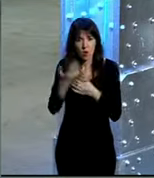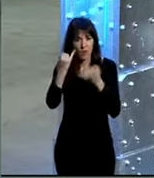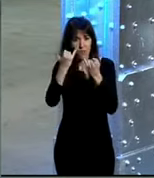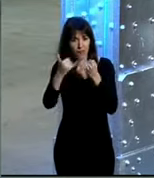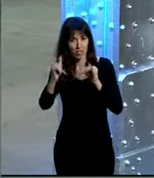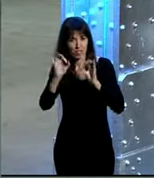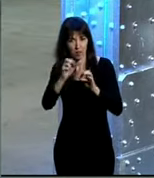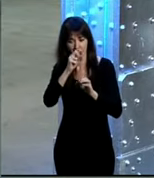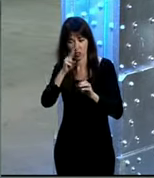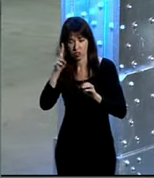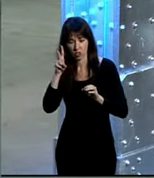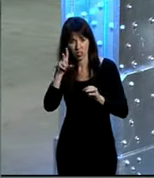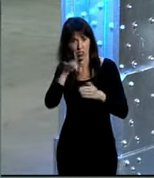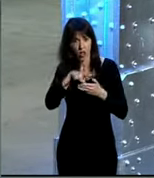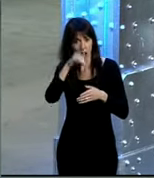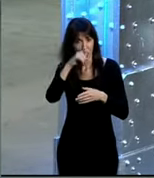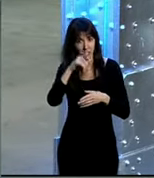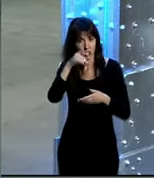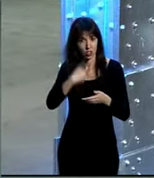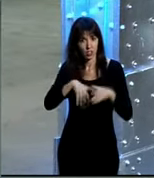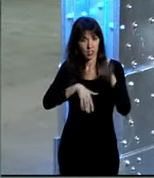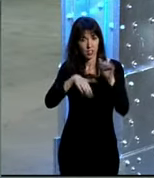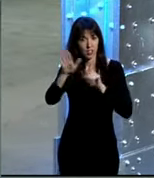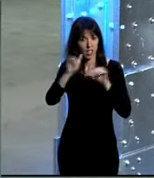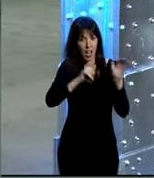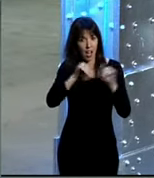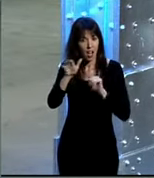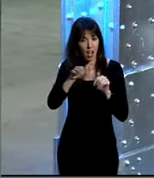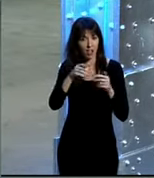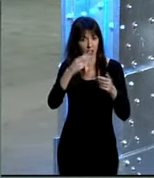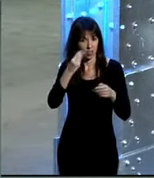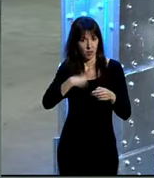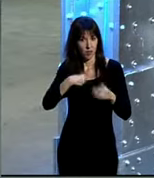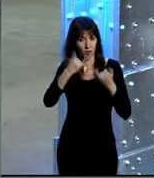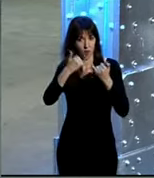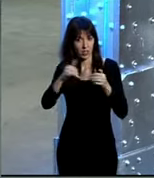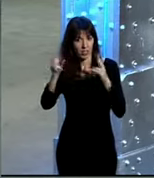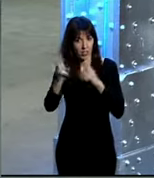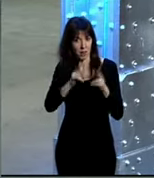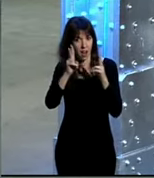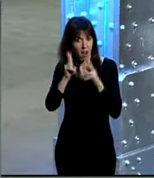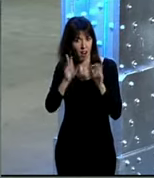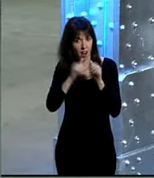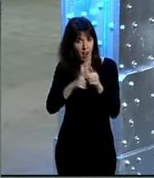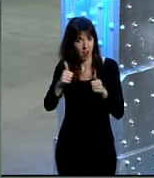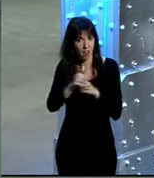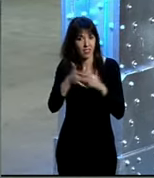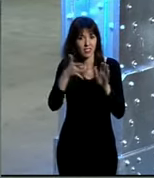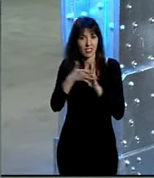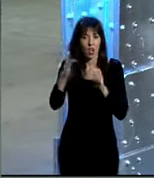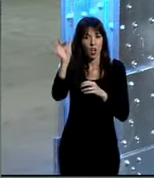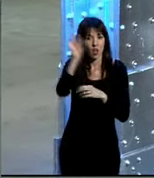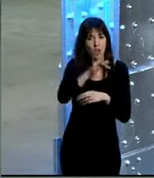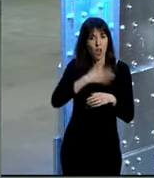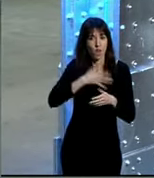The AR Drone Film Festival was launched a couple of years ago, and this year there's going to be the